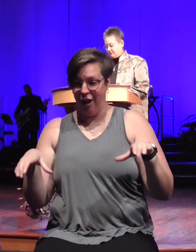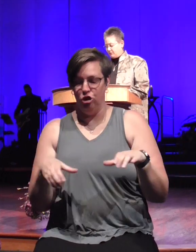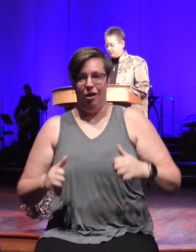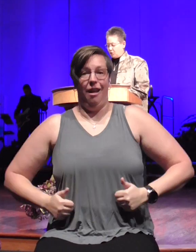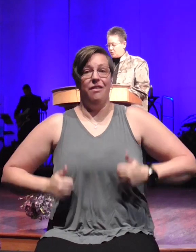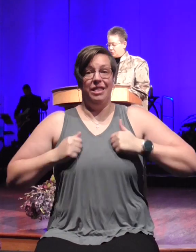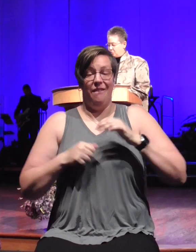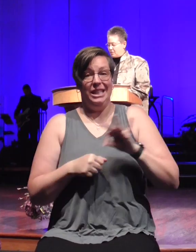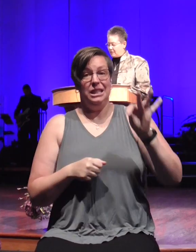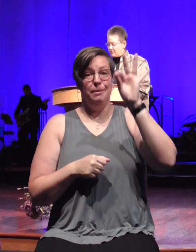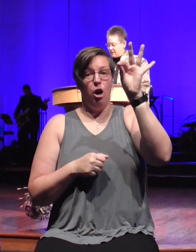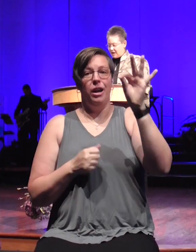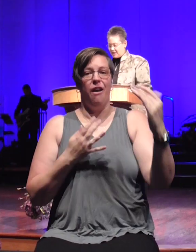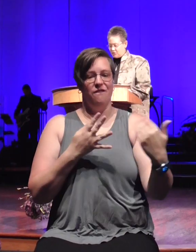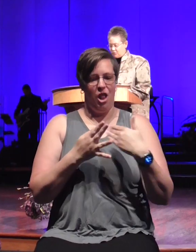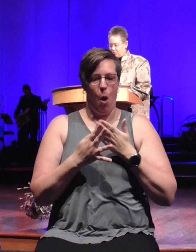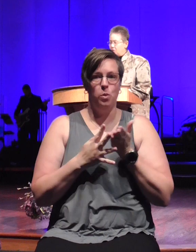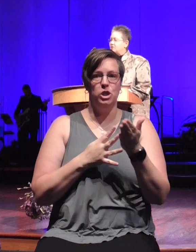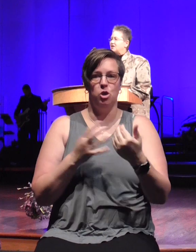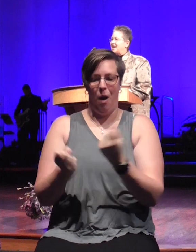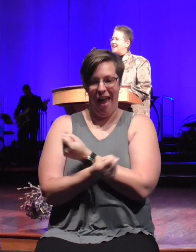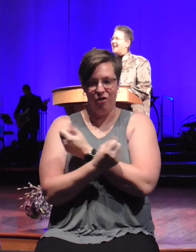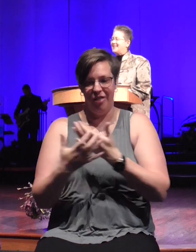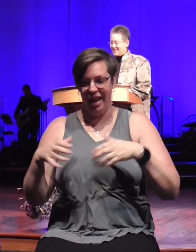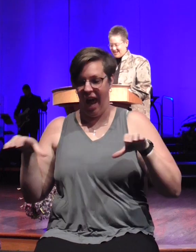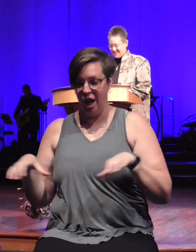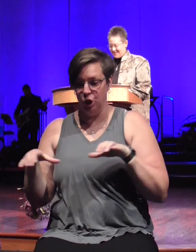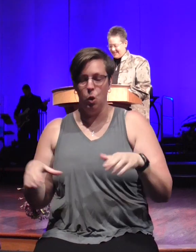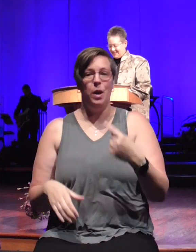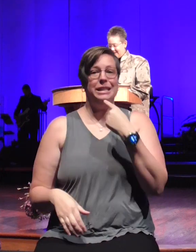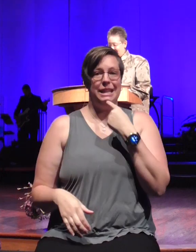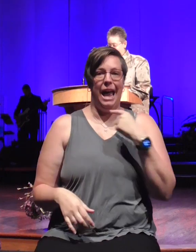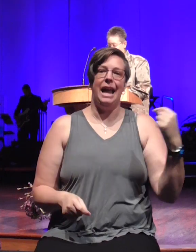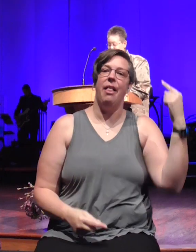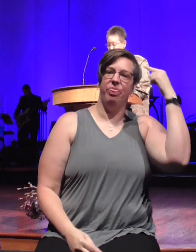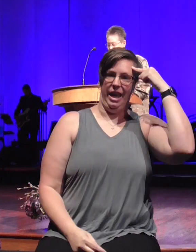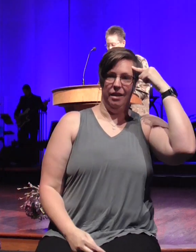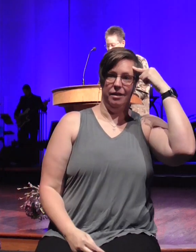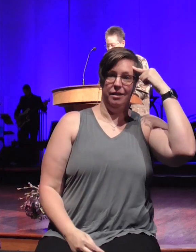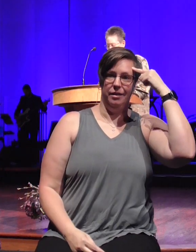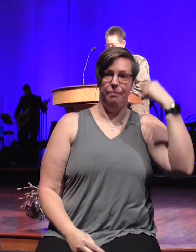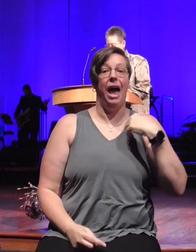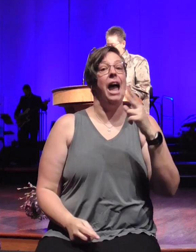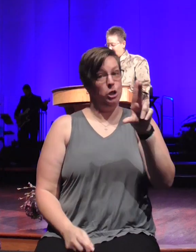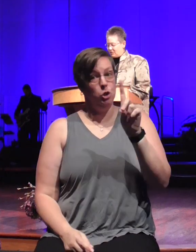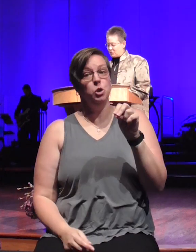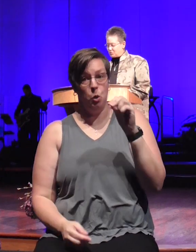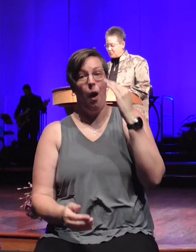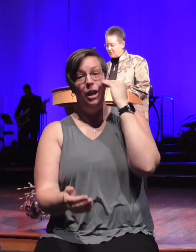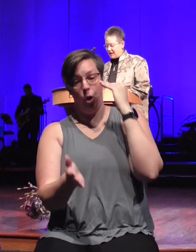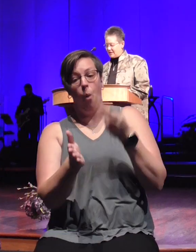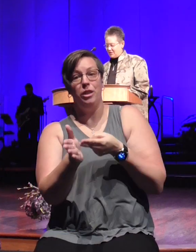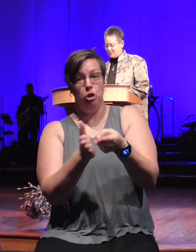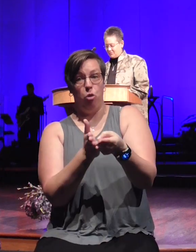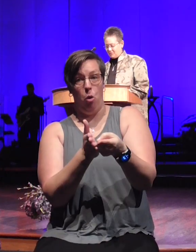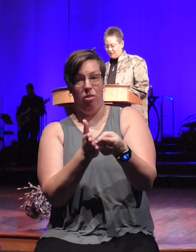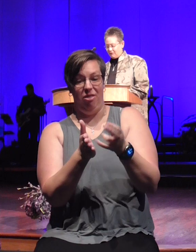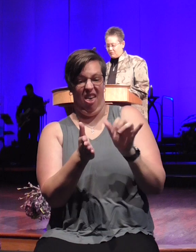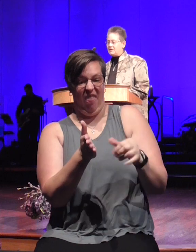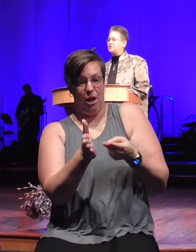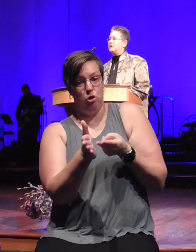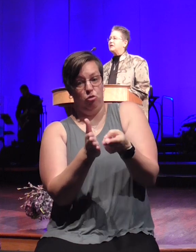Spirit flow through everything I do, say, and think. I do know the truth, and the truth I